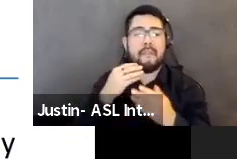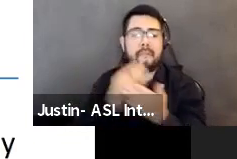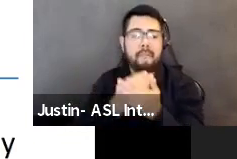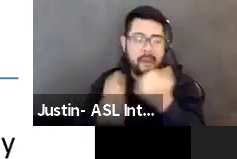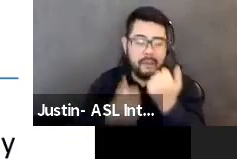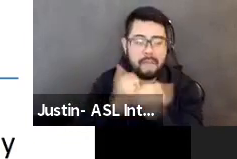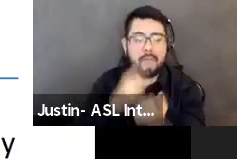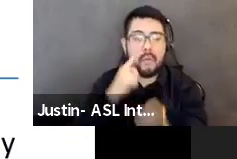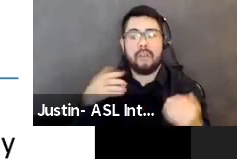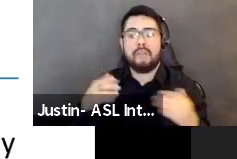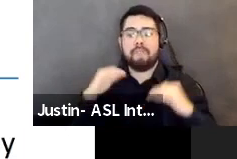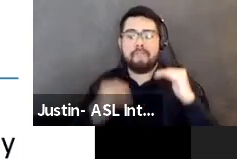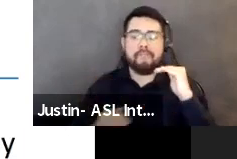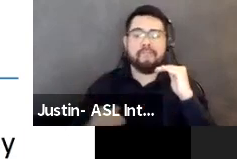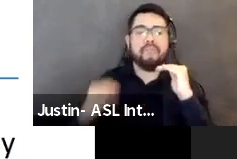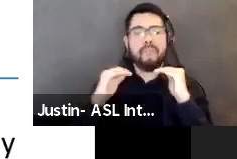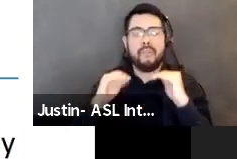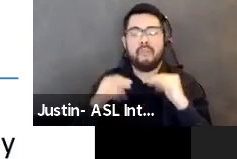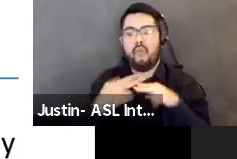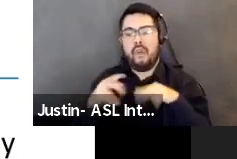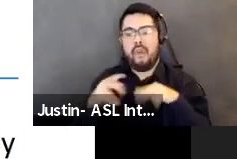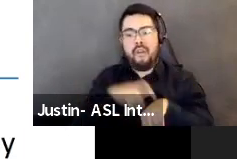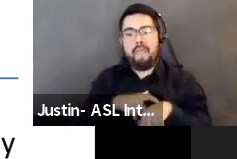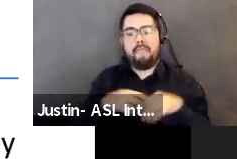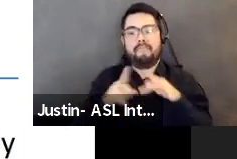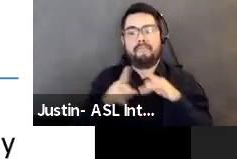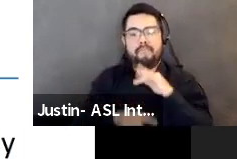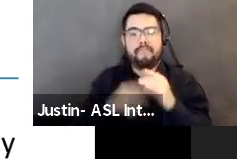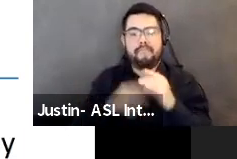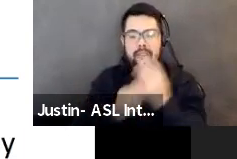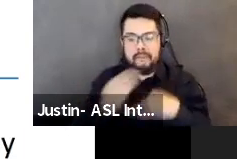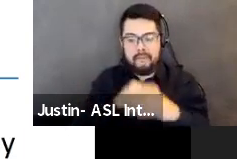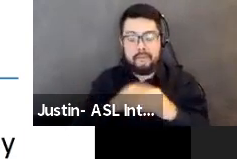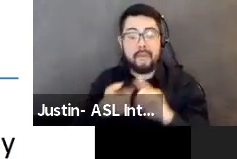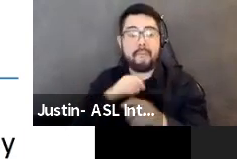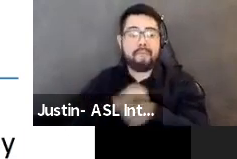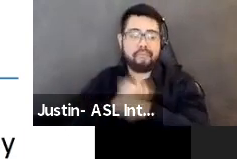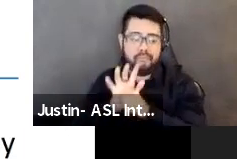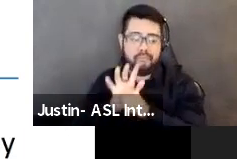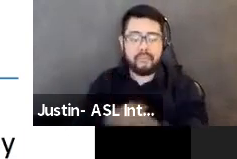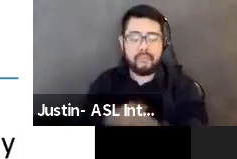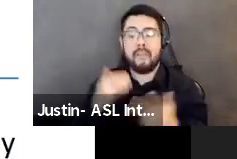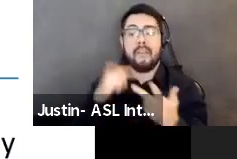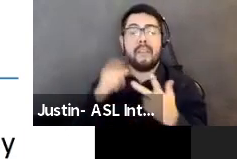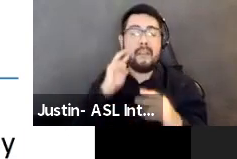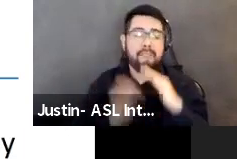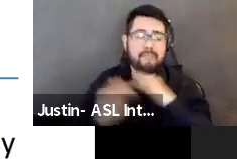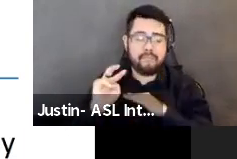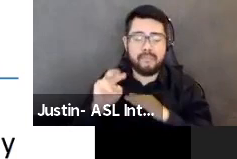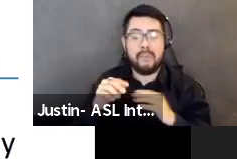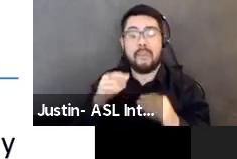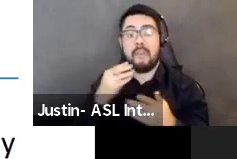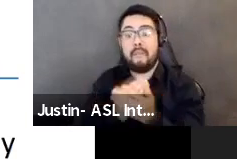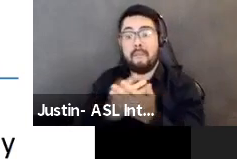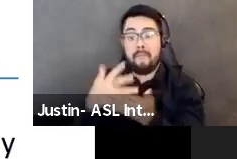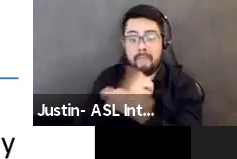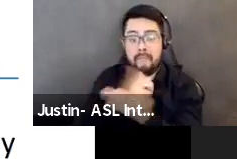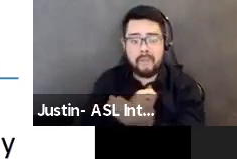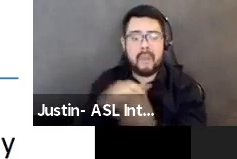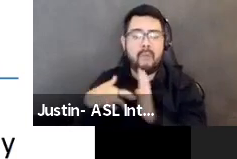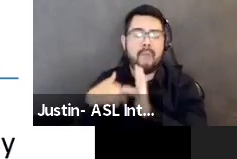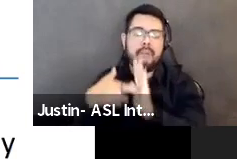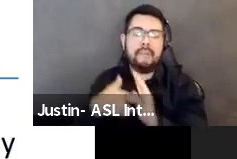budget gap created by covet 19. the anticipated federal revenue represents a conservative estimate of the potential federal